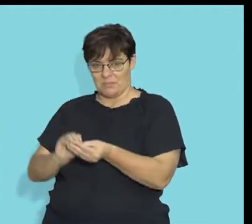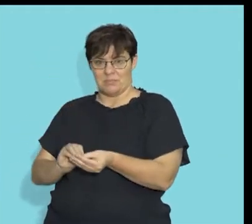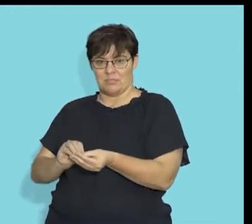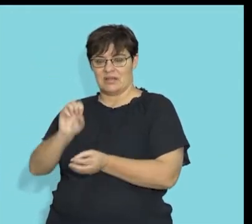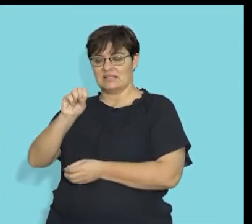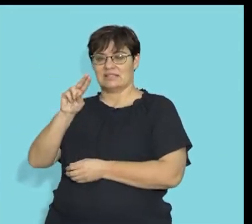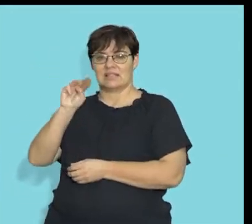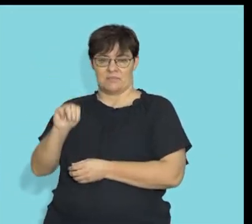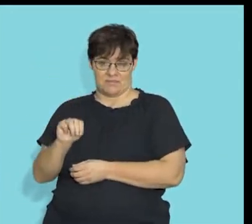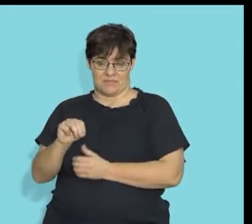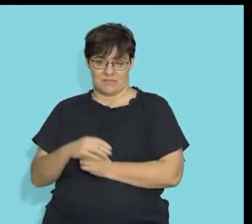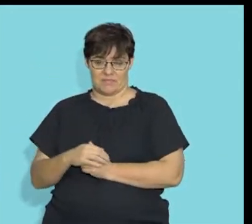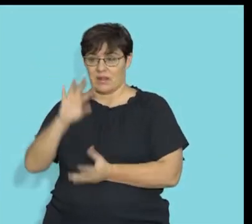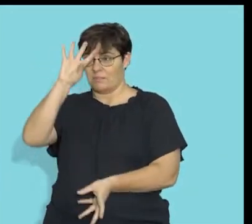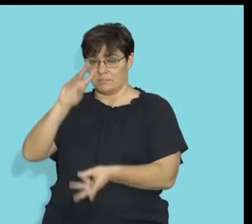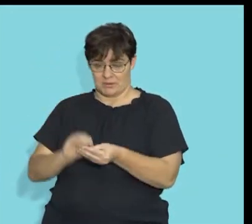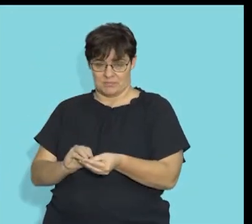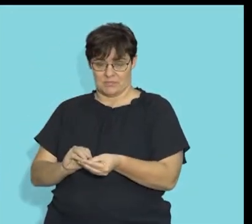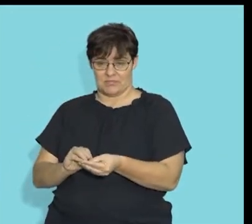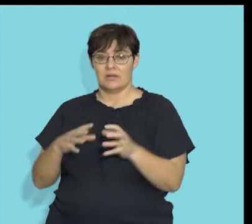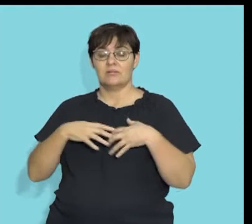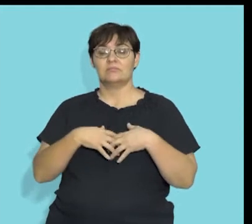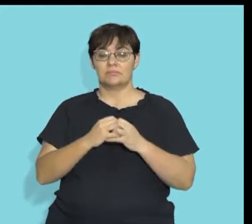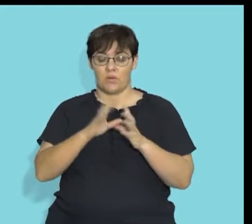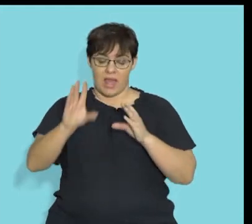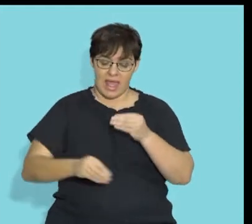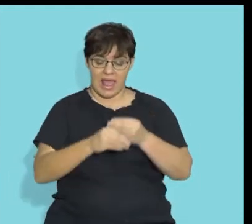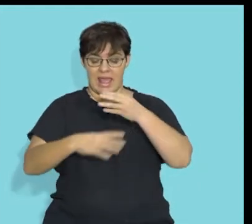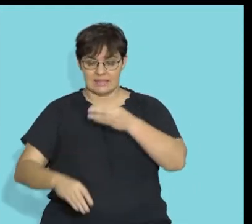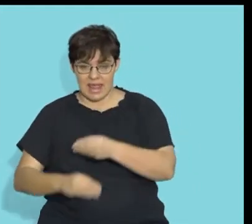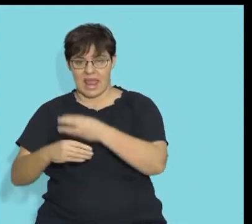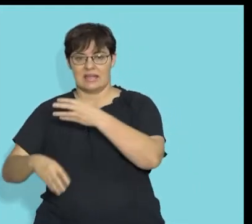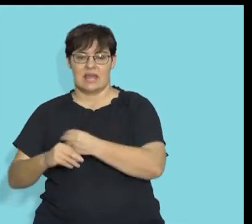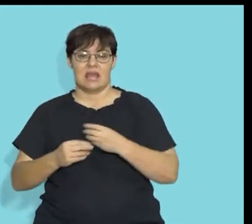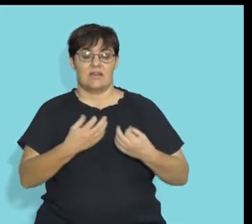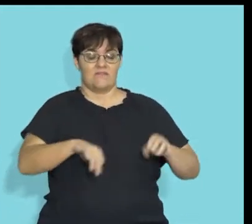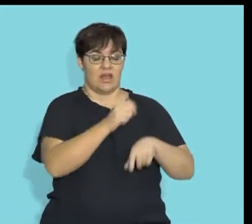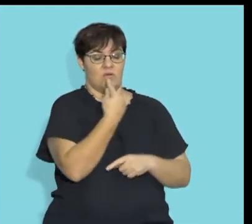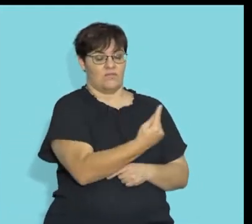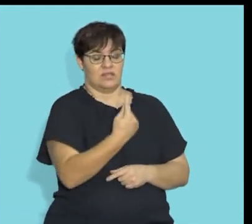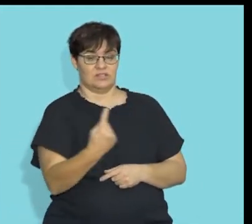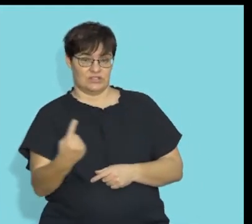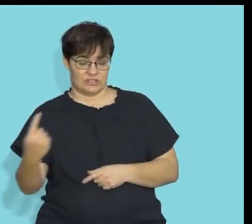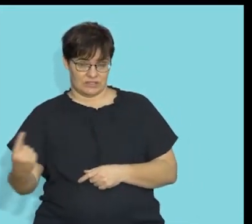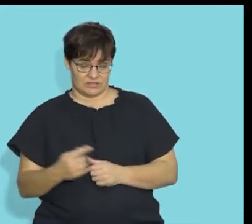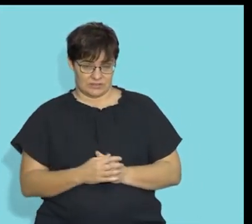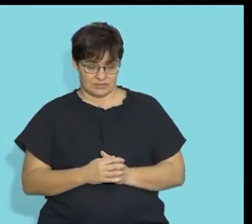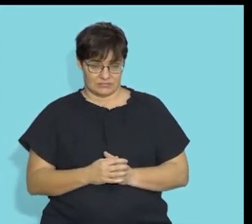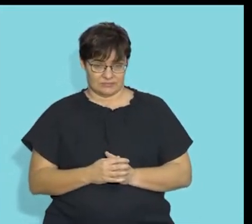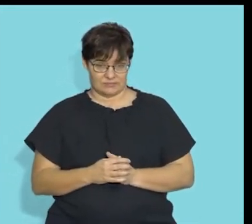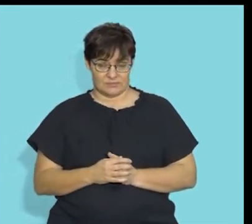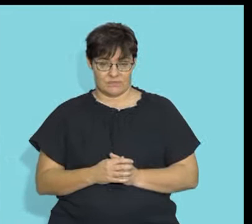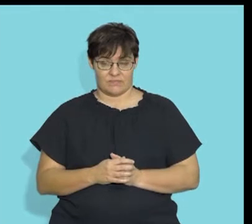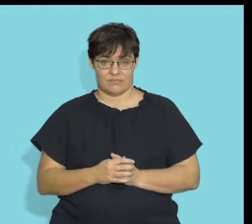sum. It is created when I add the values of an arithmetic